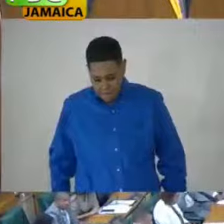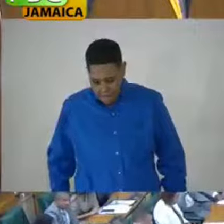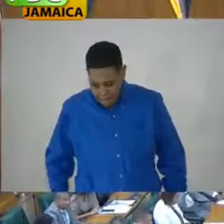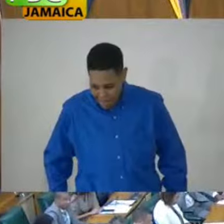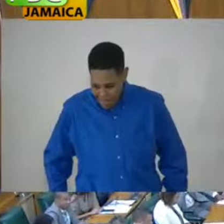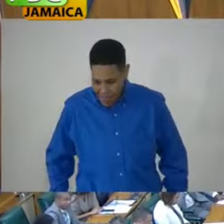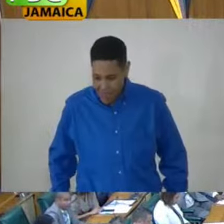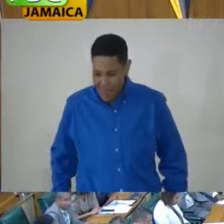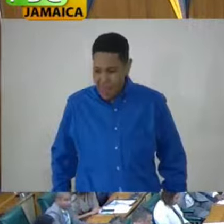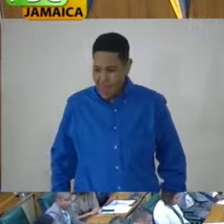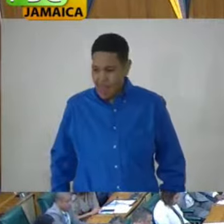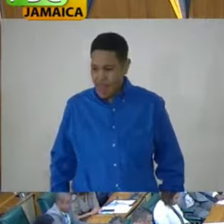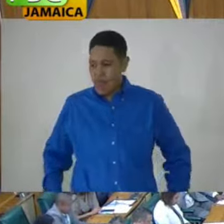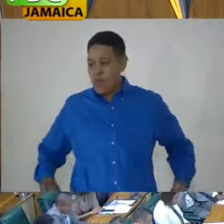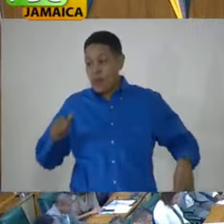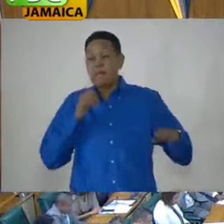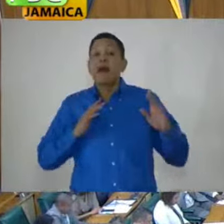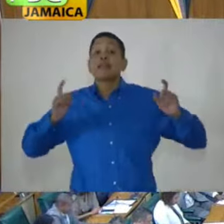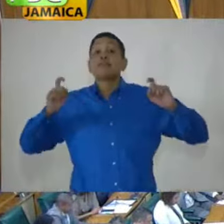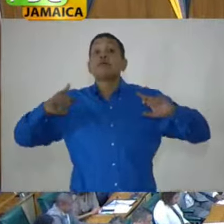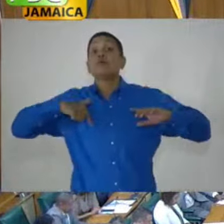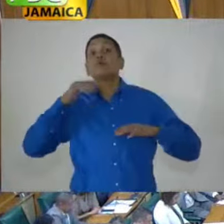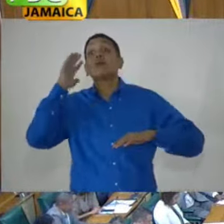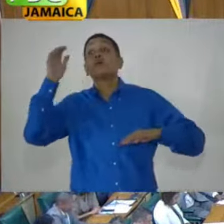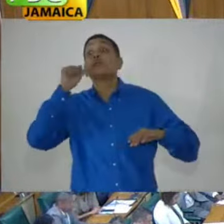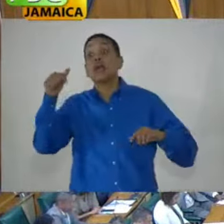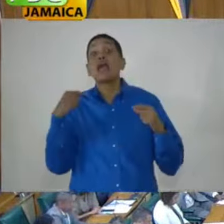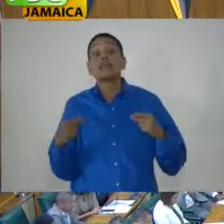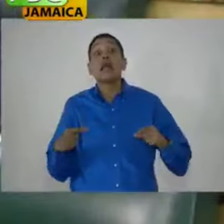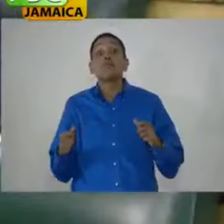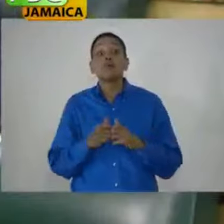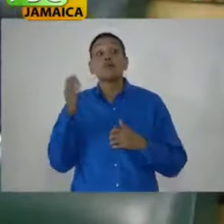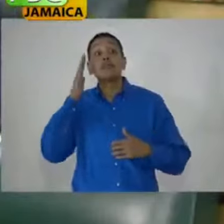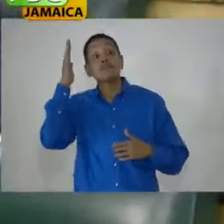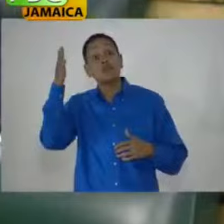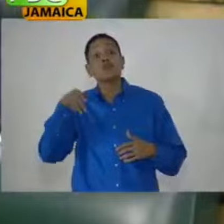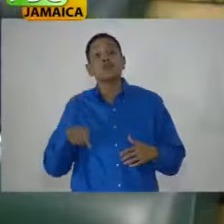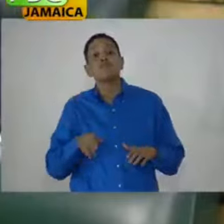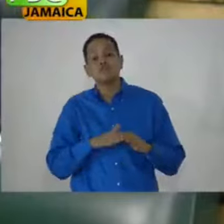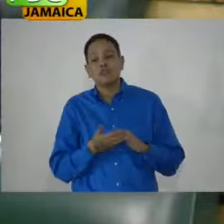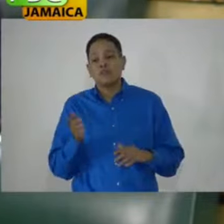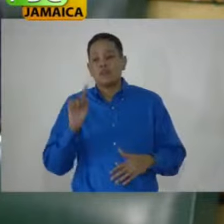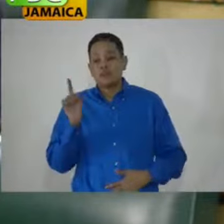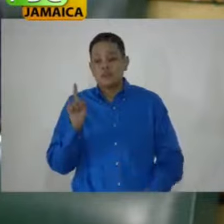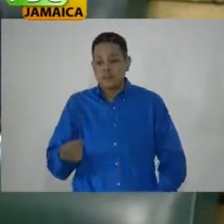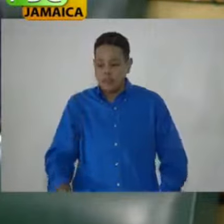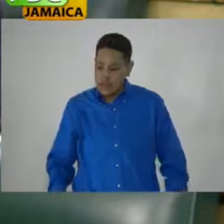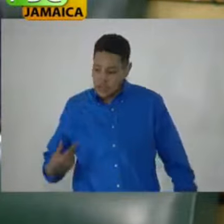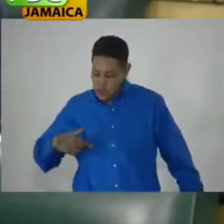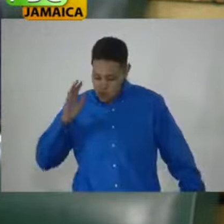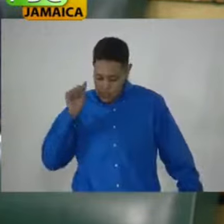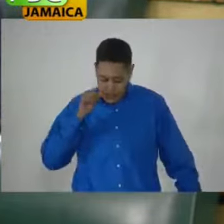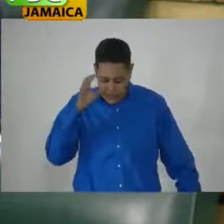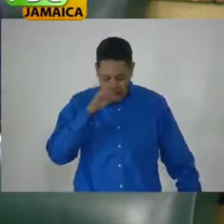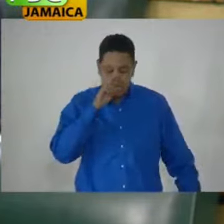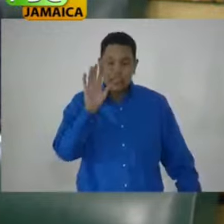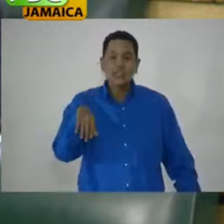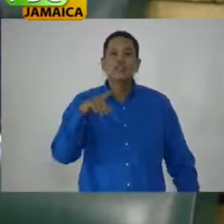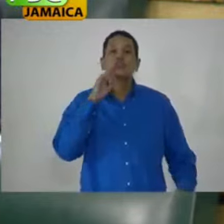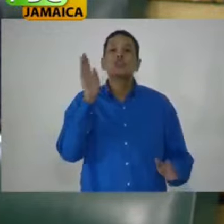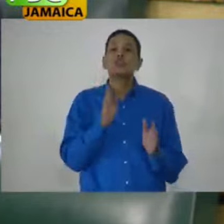Madam Speaker, we will not gamble with the future of our country. We do not seek to score